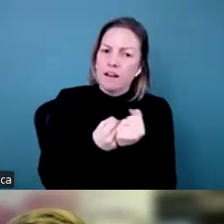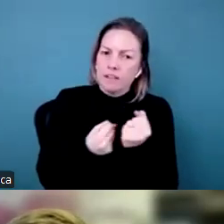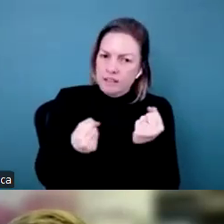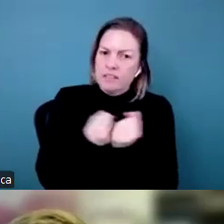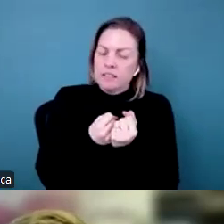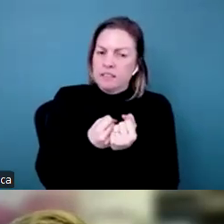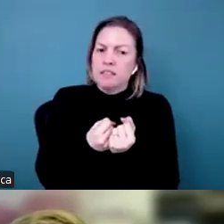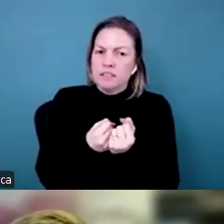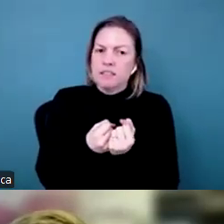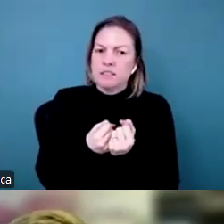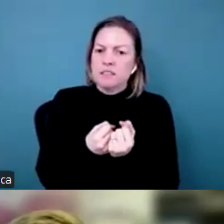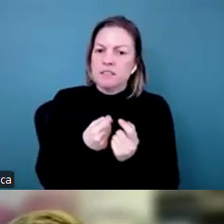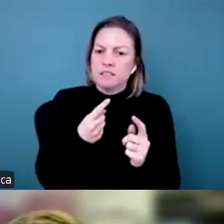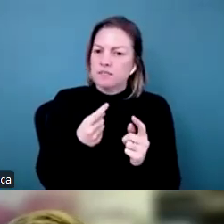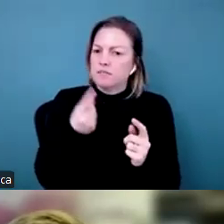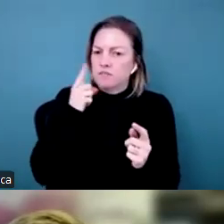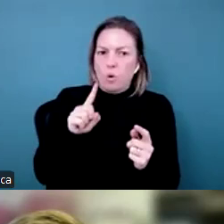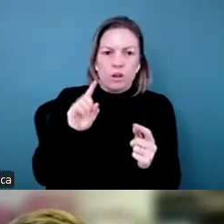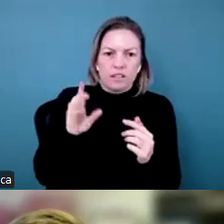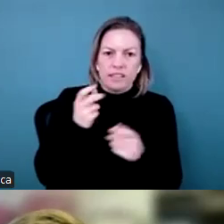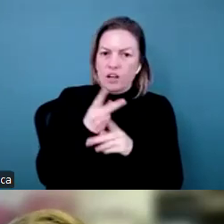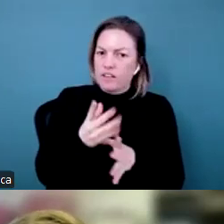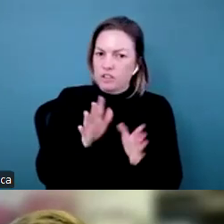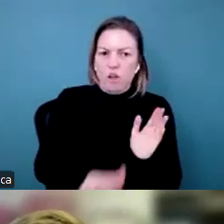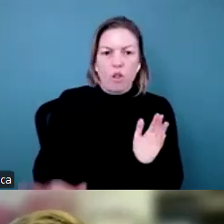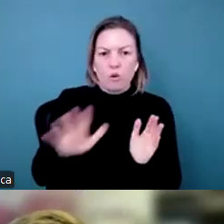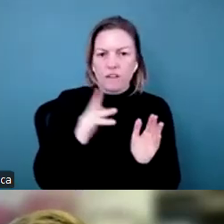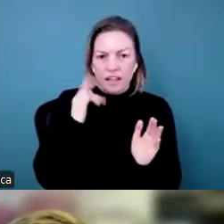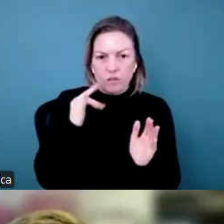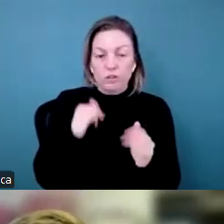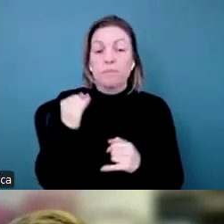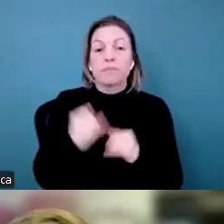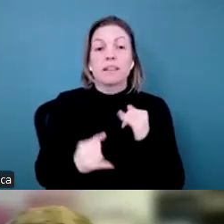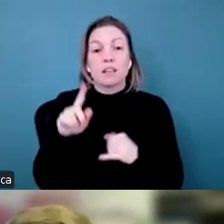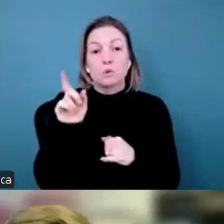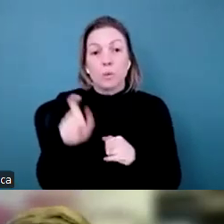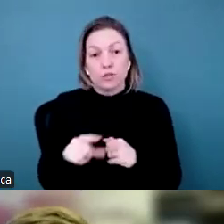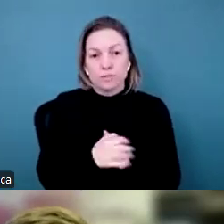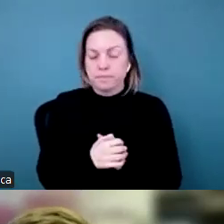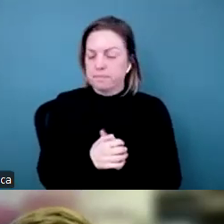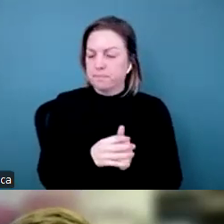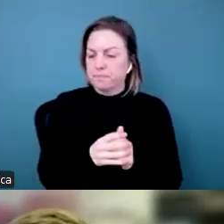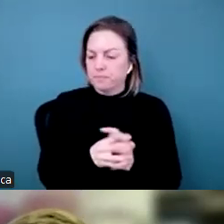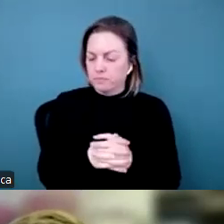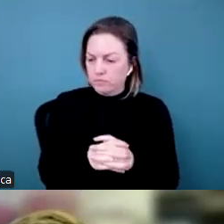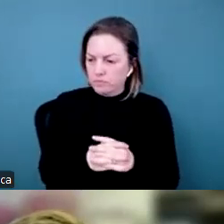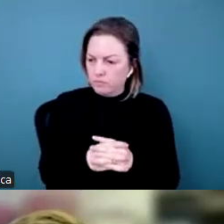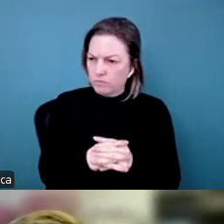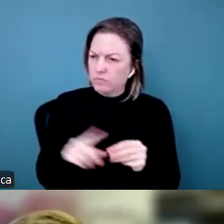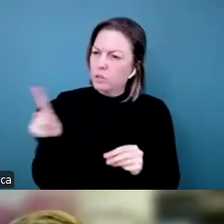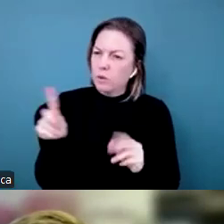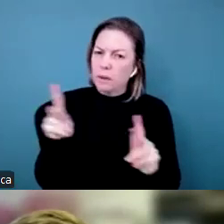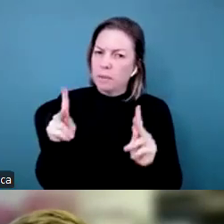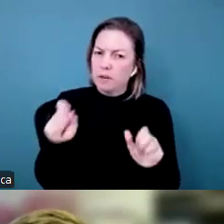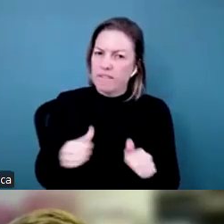behalf of caregivers across California. One last question. Where can people follow you on